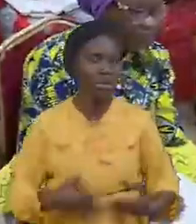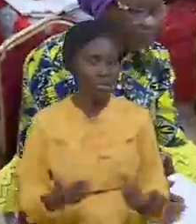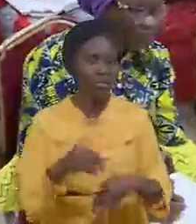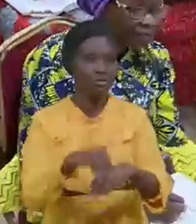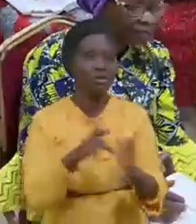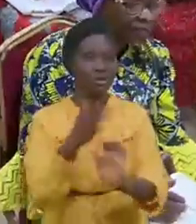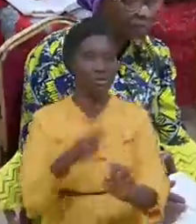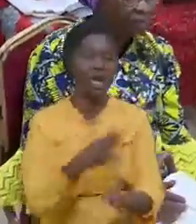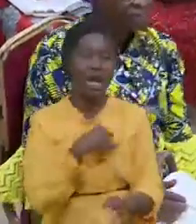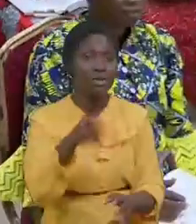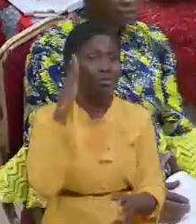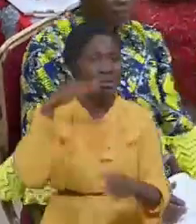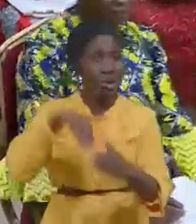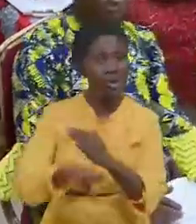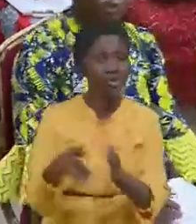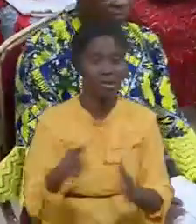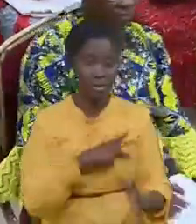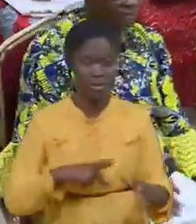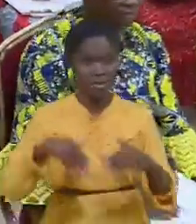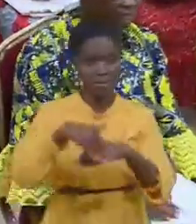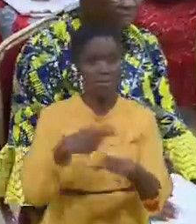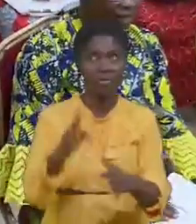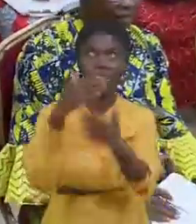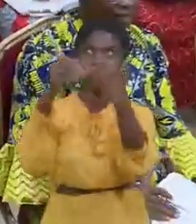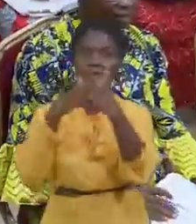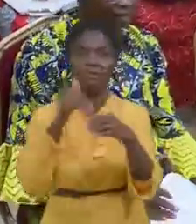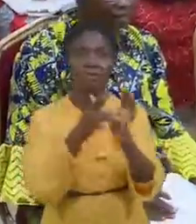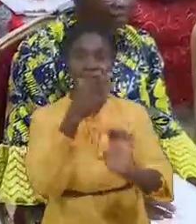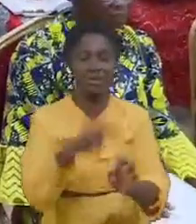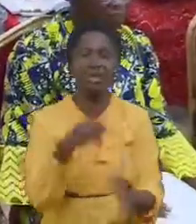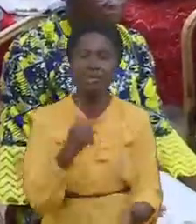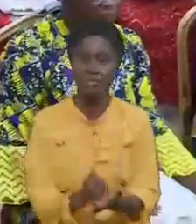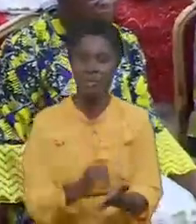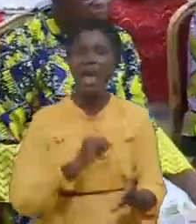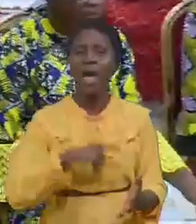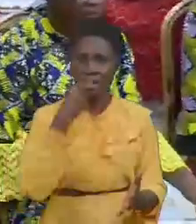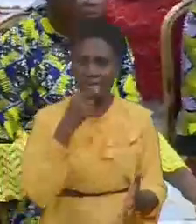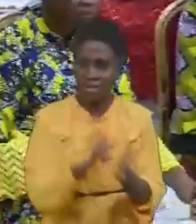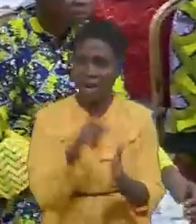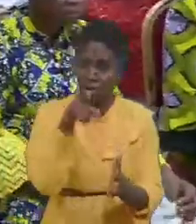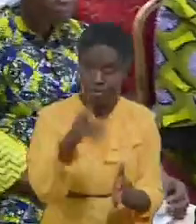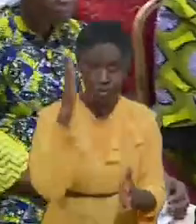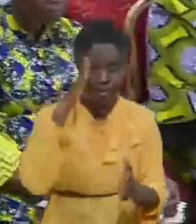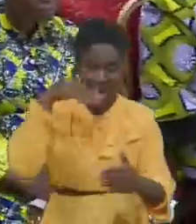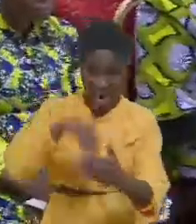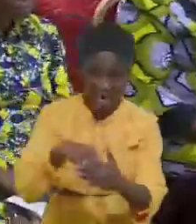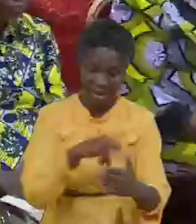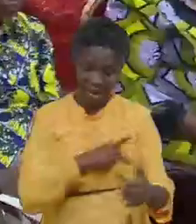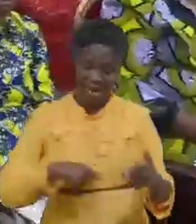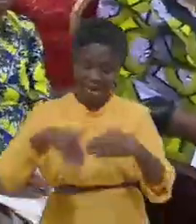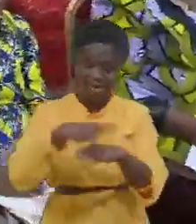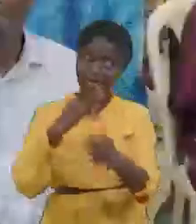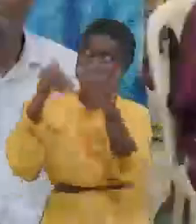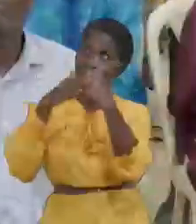enter the kingdom of heaven. I said you'll enter the kingdom